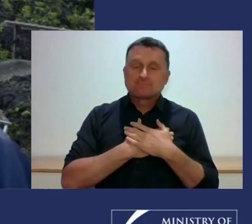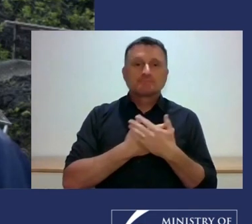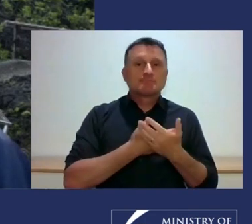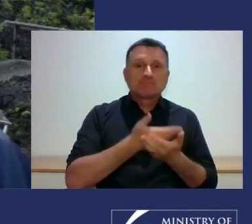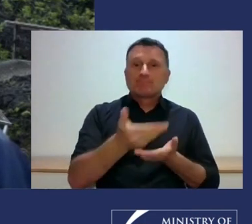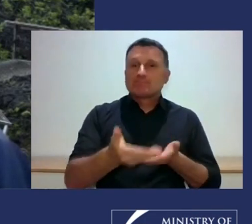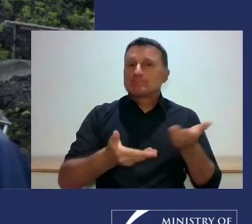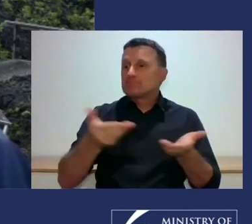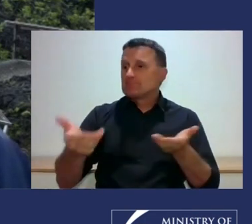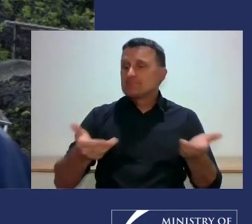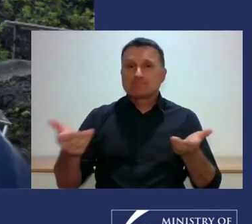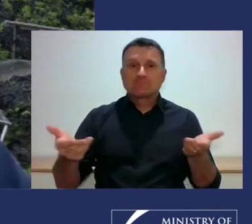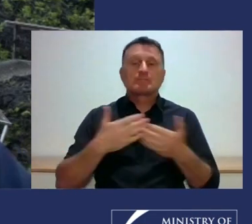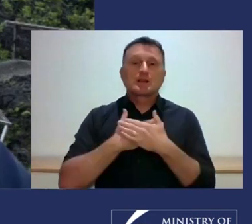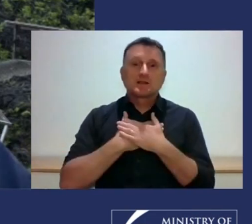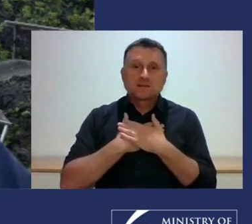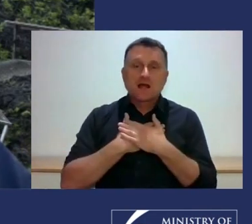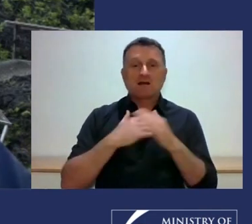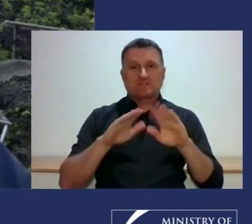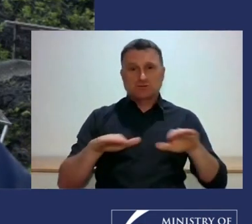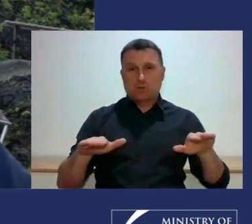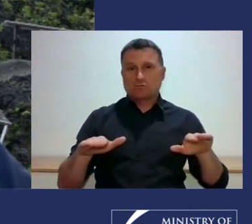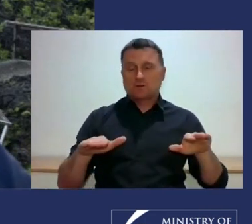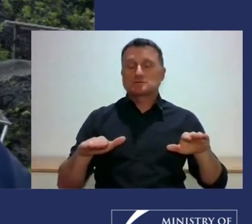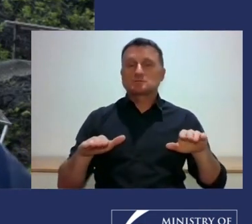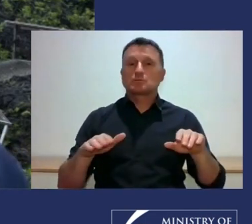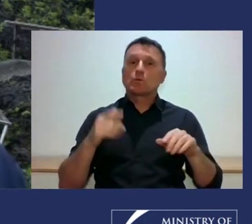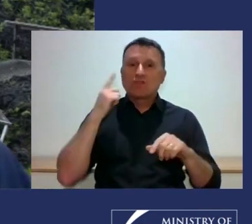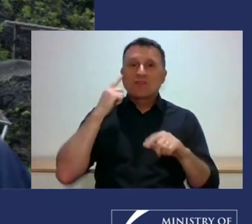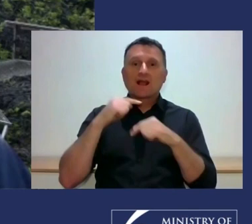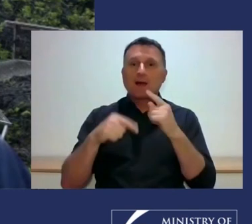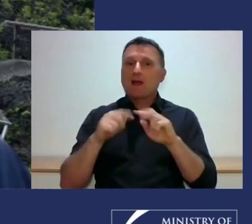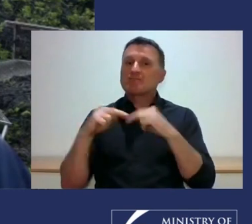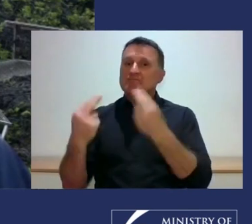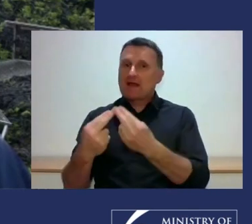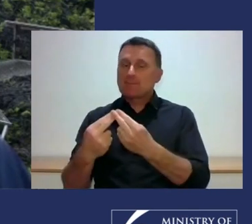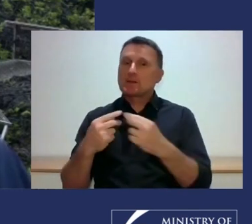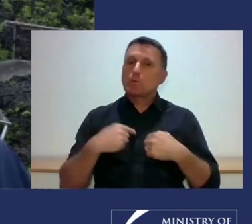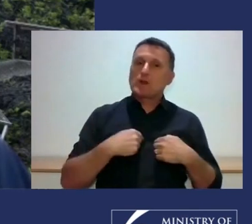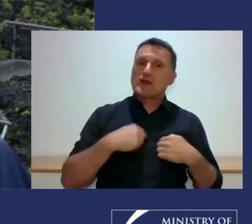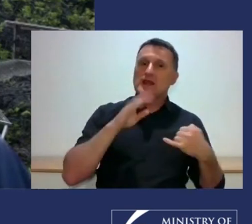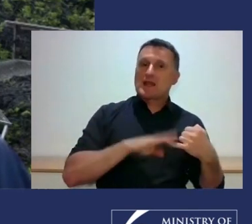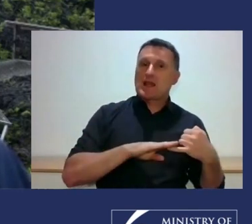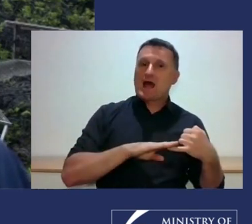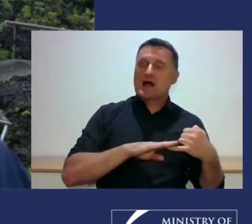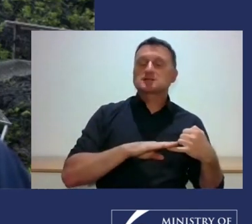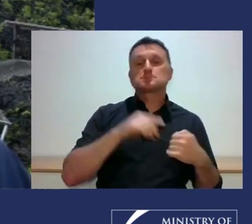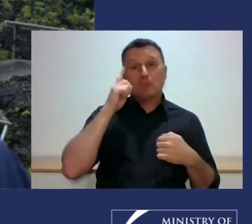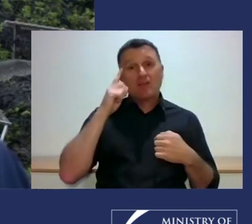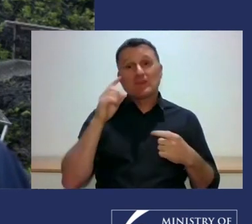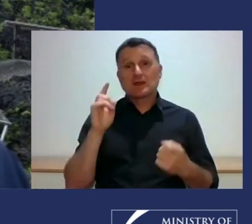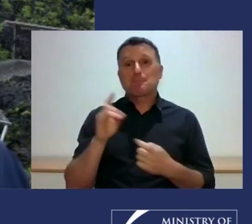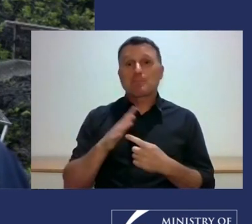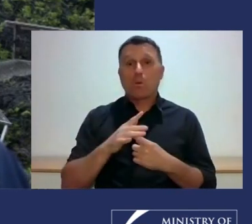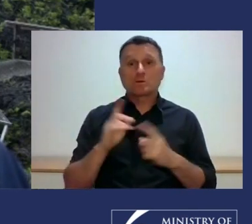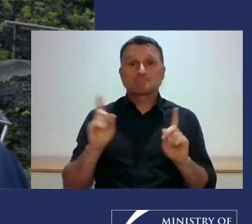love our children. We often put ourselves last. And but I think it's really important that you get vaccinated so that you can,